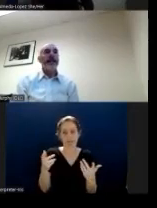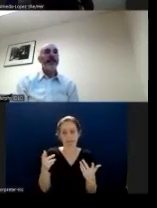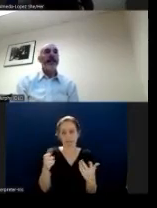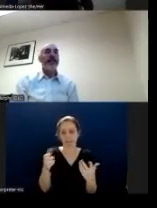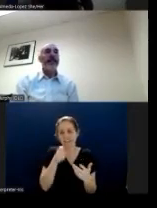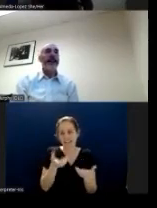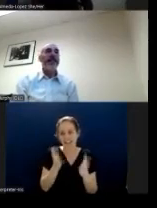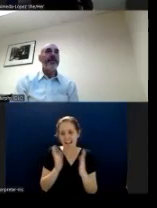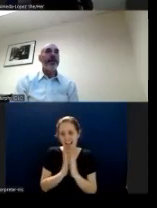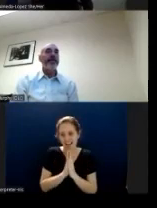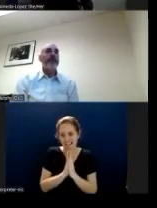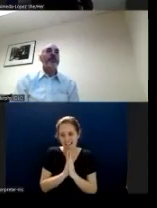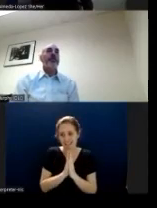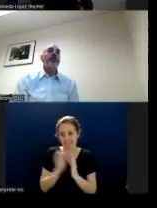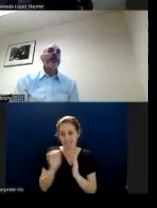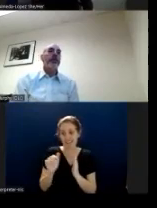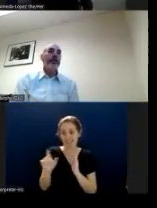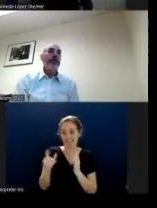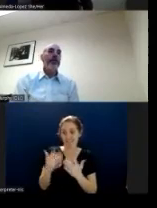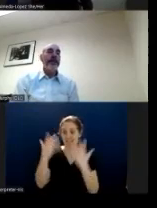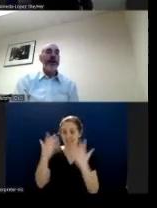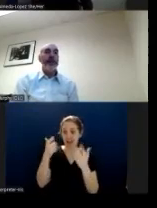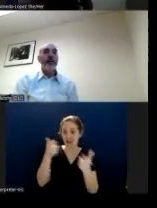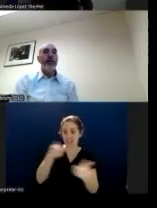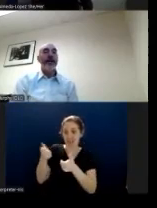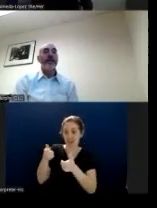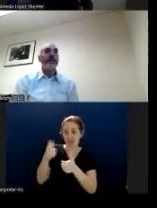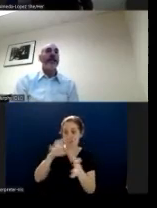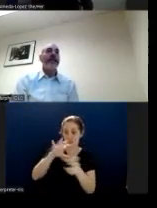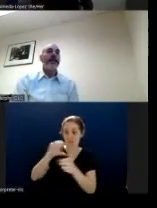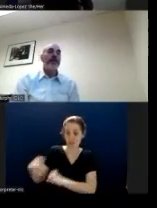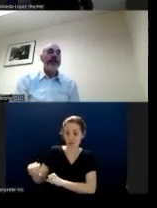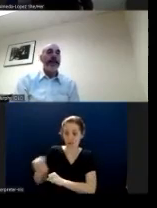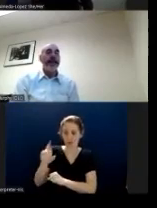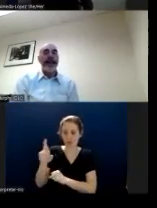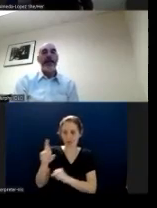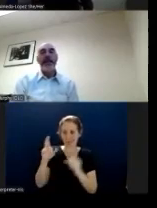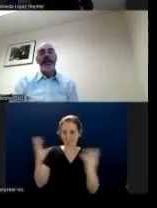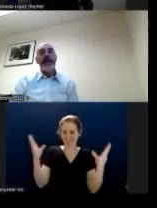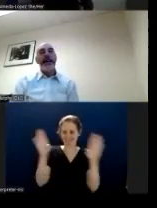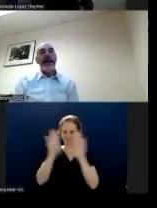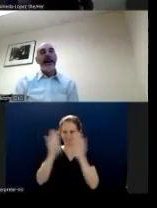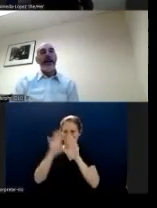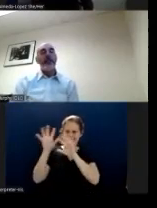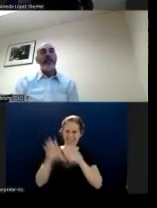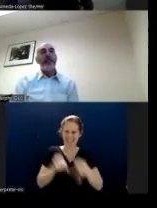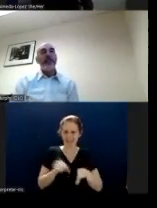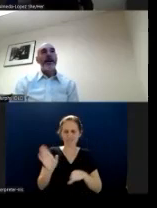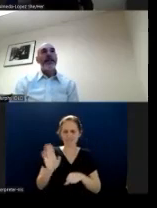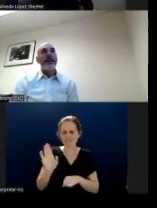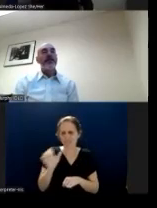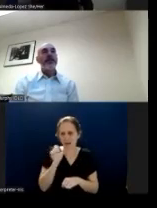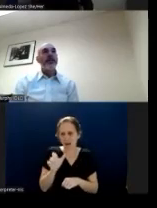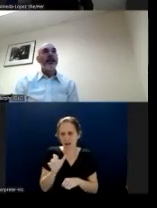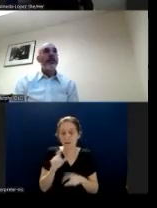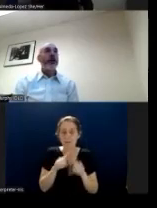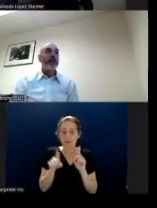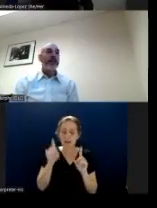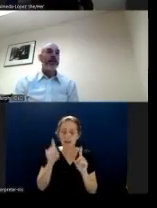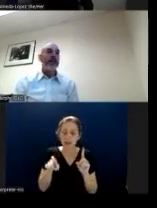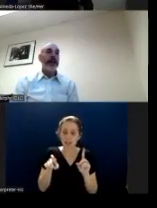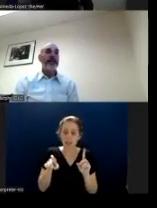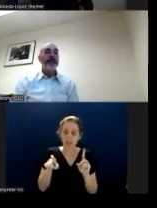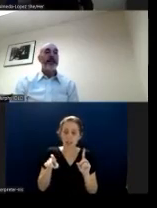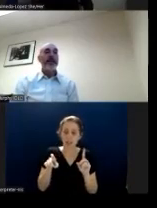ask necessarily that fire extinguishers be removed or that display cases be taken down, but they should be